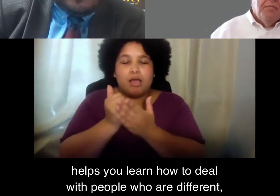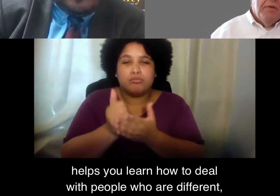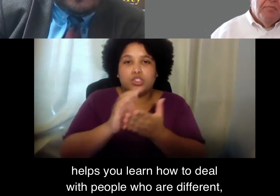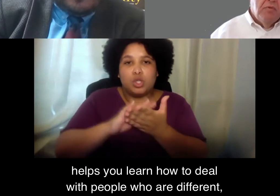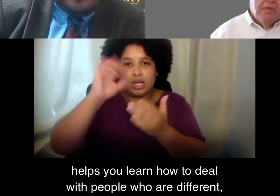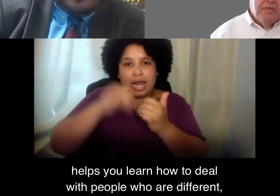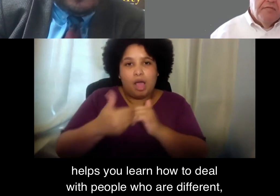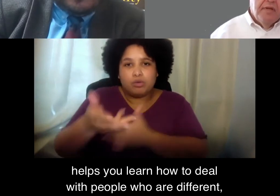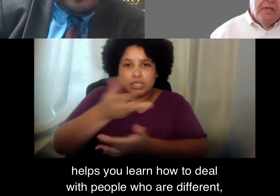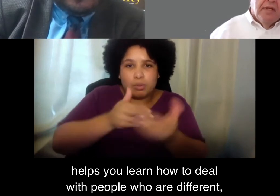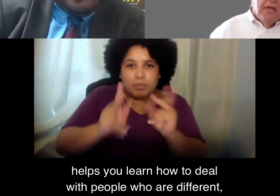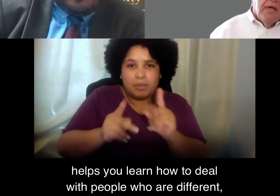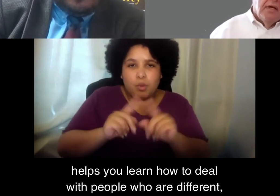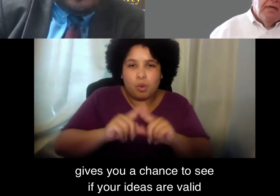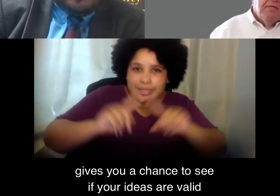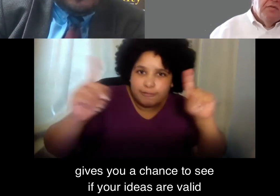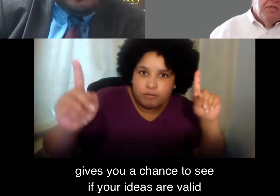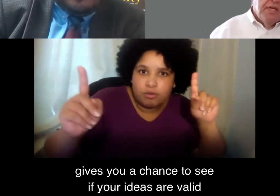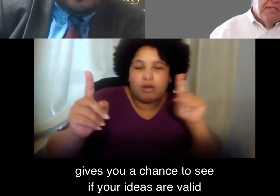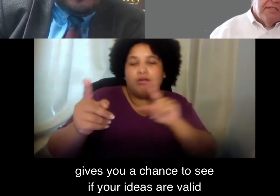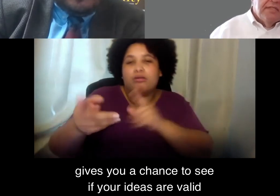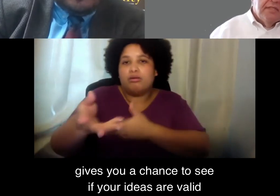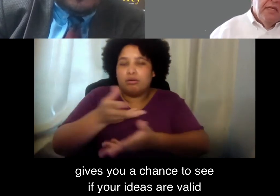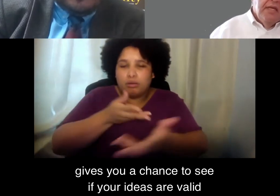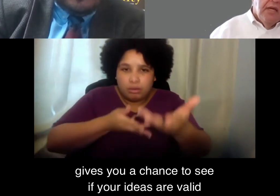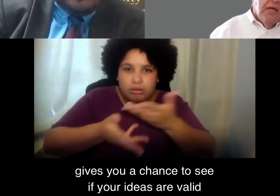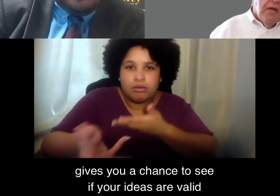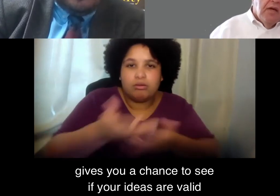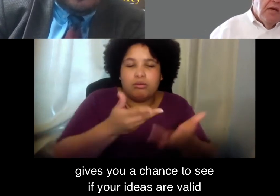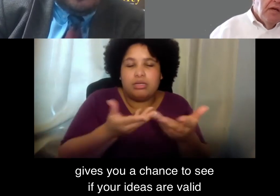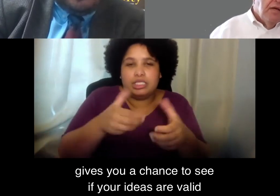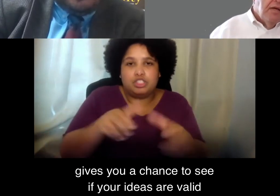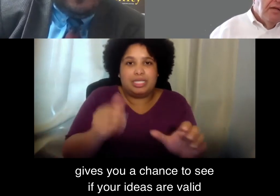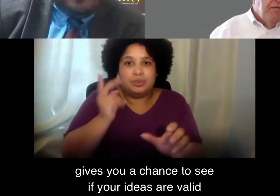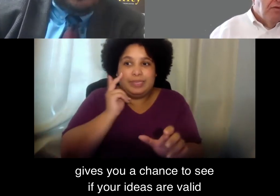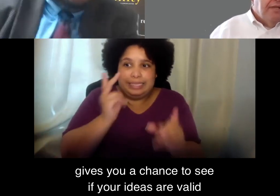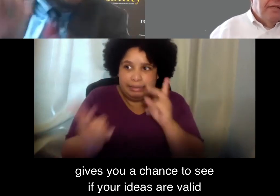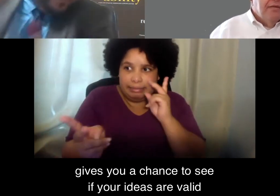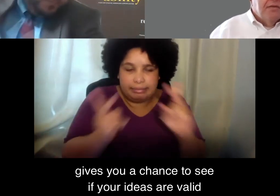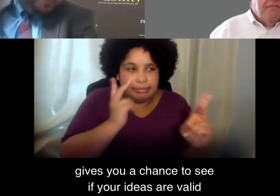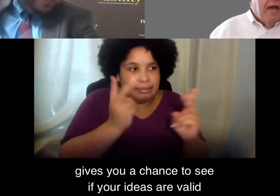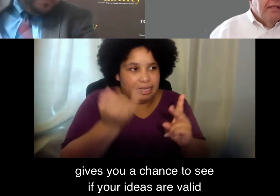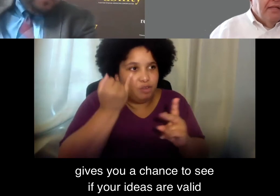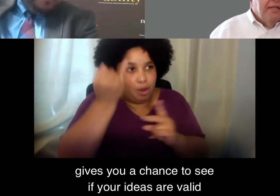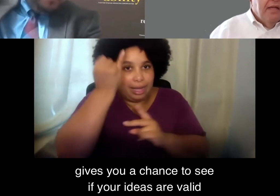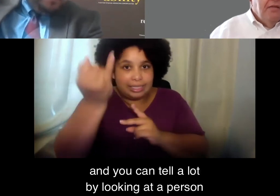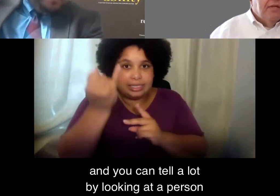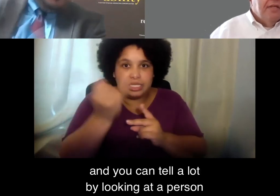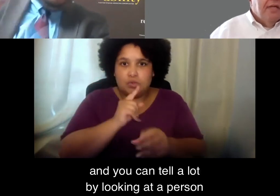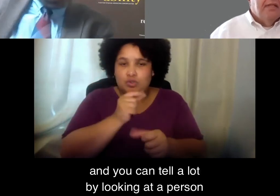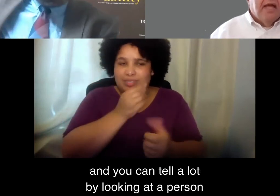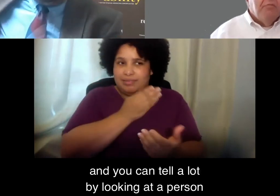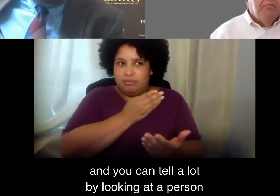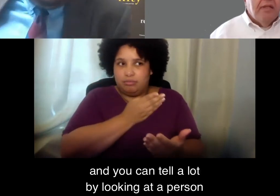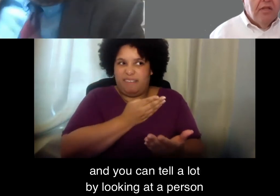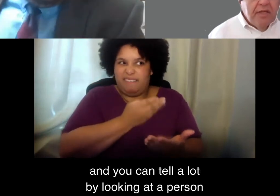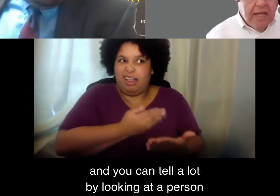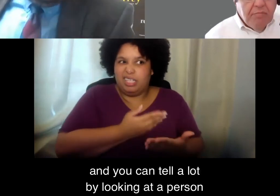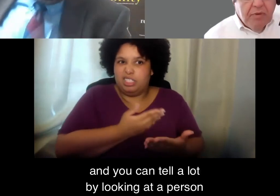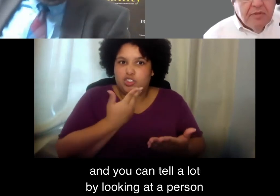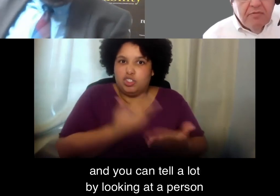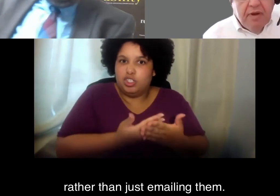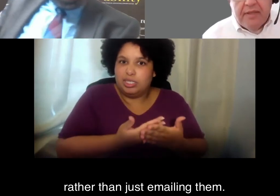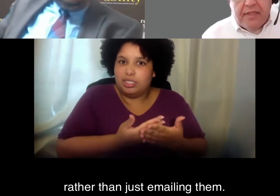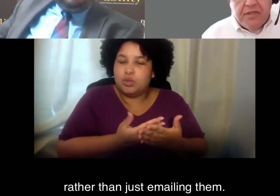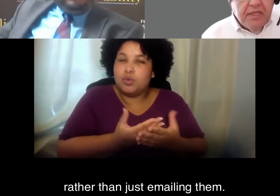deal with people who are different, gives you a chance to see if your ideas are valid. And you could tell a lot by looking